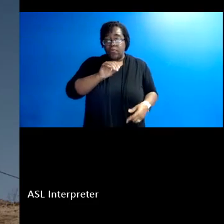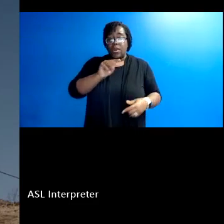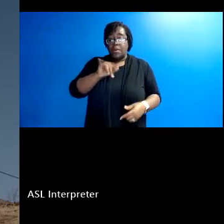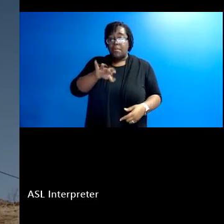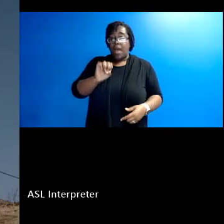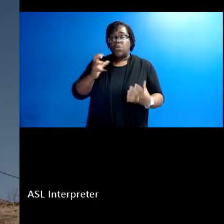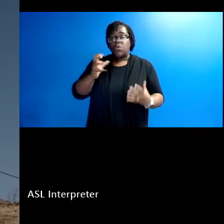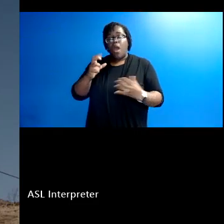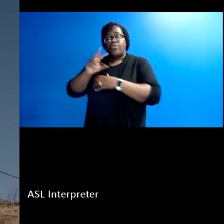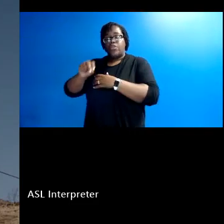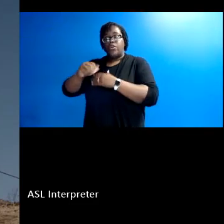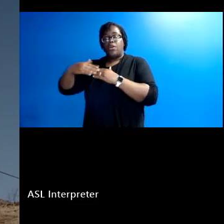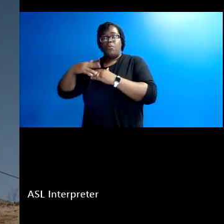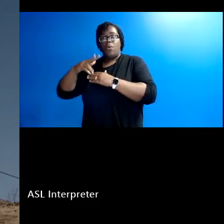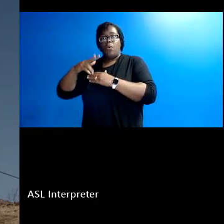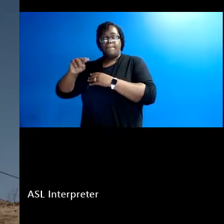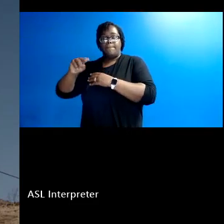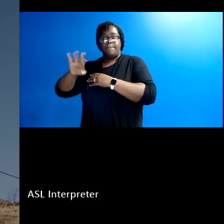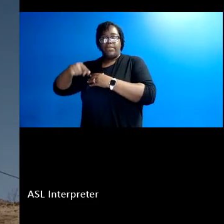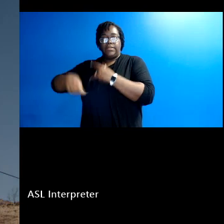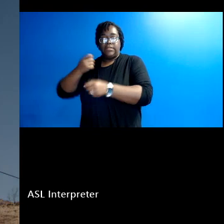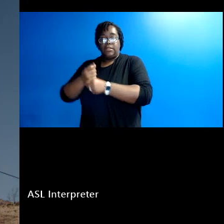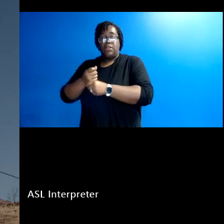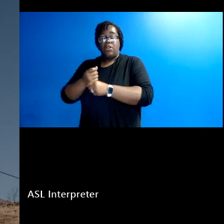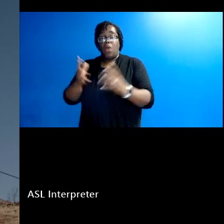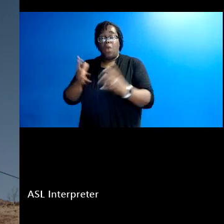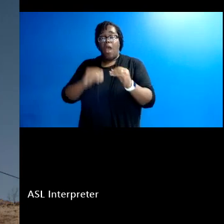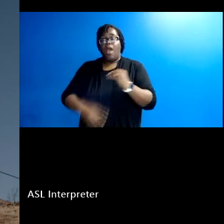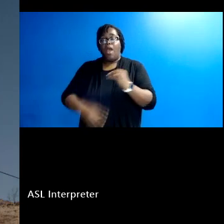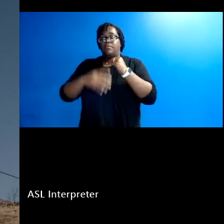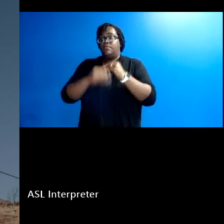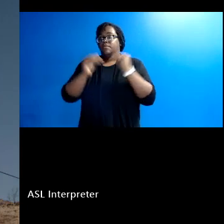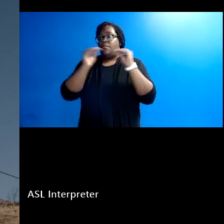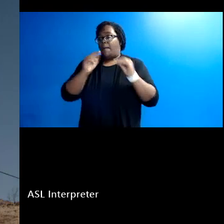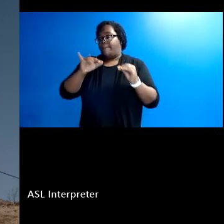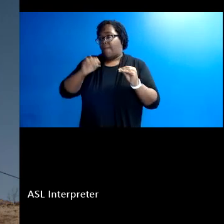looking to ramp that program up into the hundreds of miles in the next coming years.